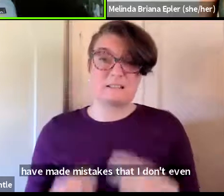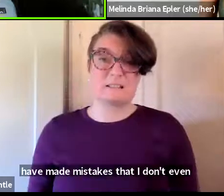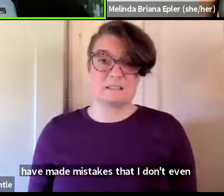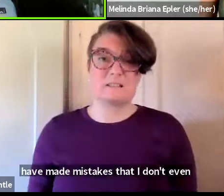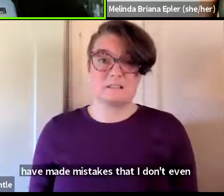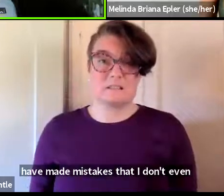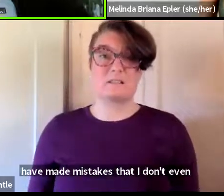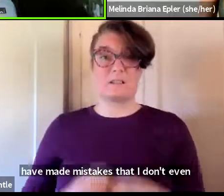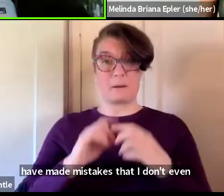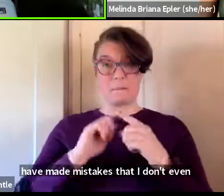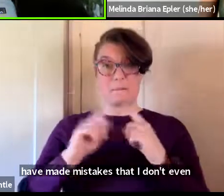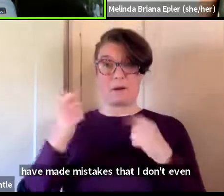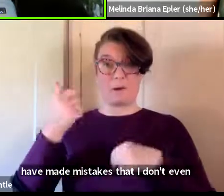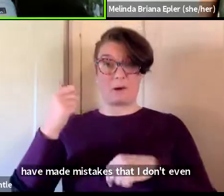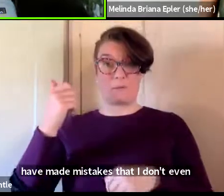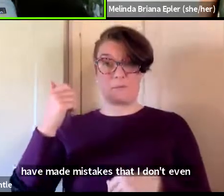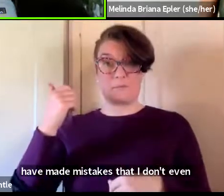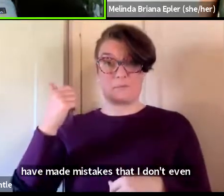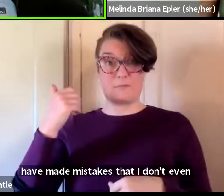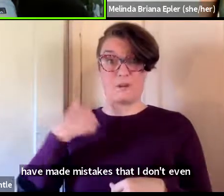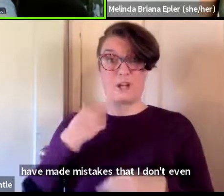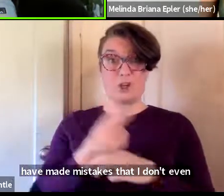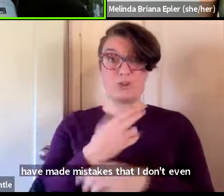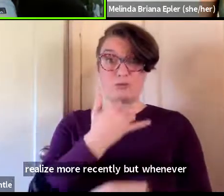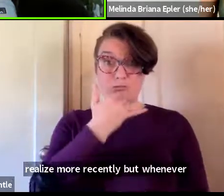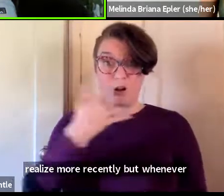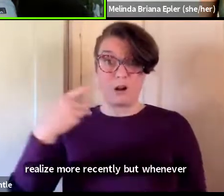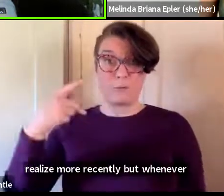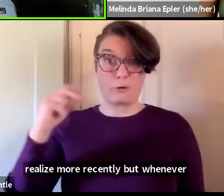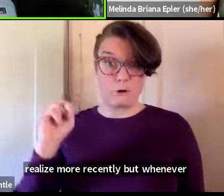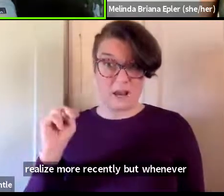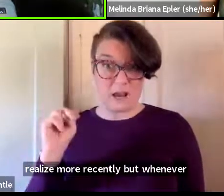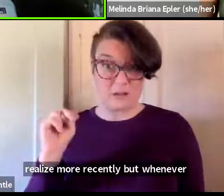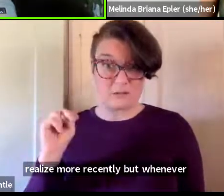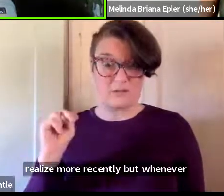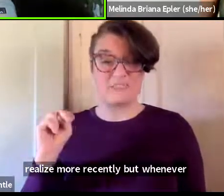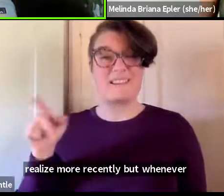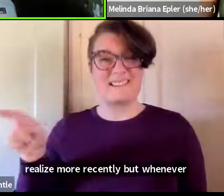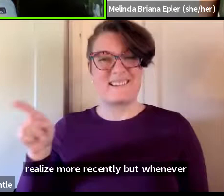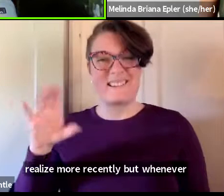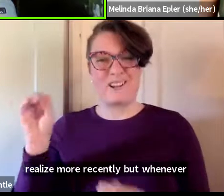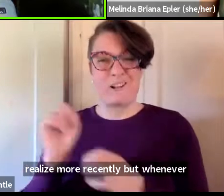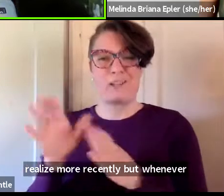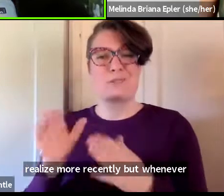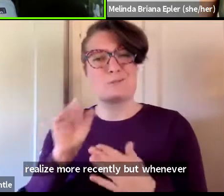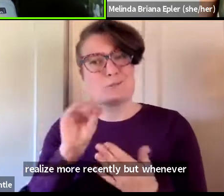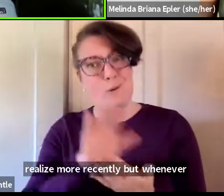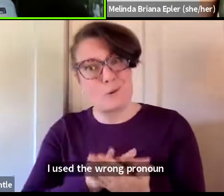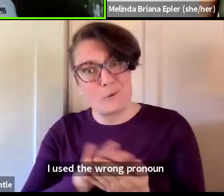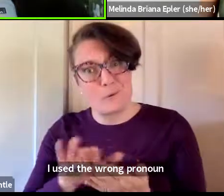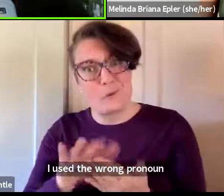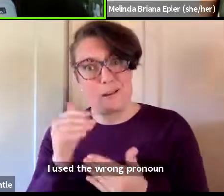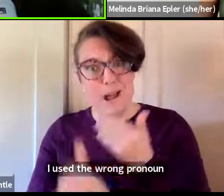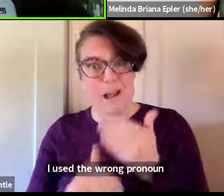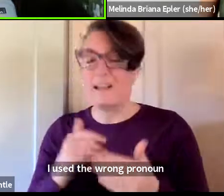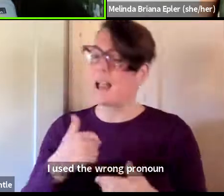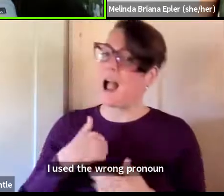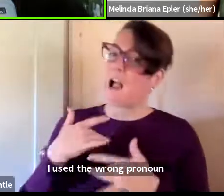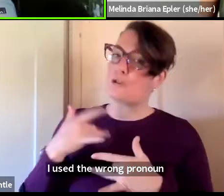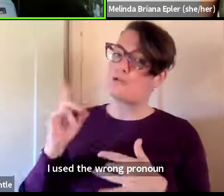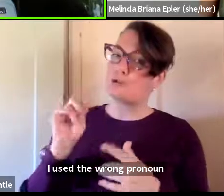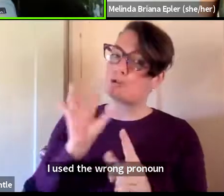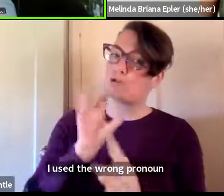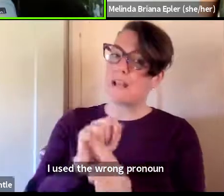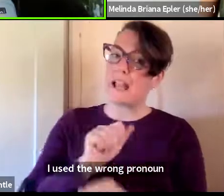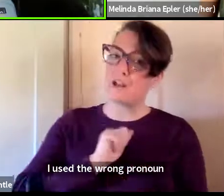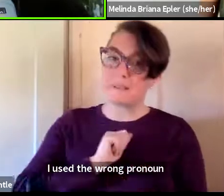But whenever I use the wrong pronoun, they're always so kind and say, and I usually catch myself,